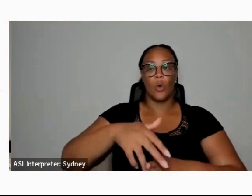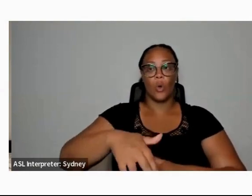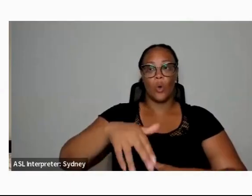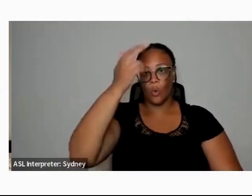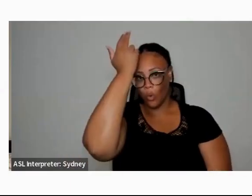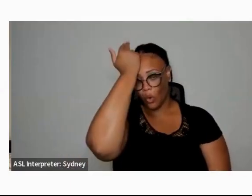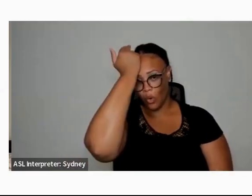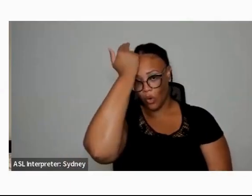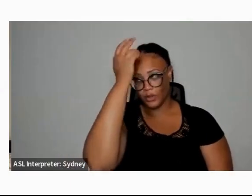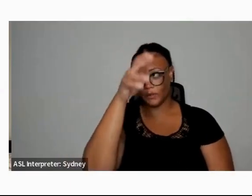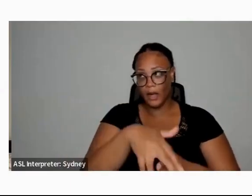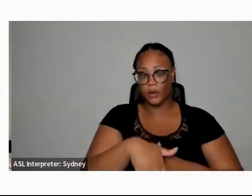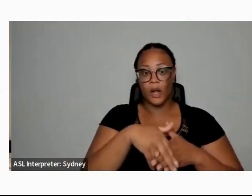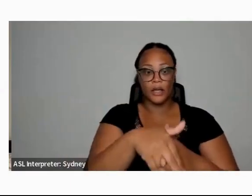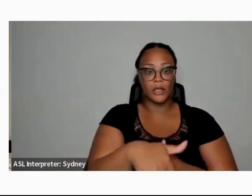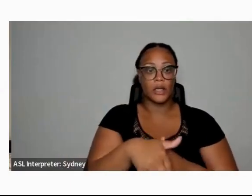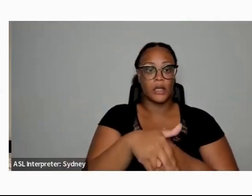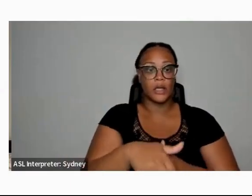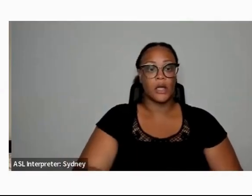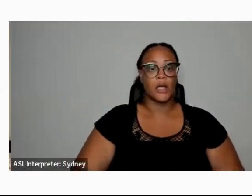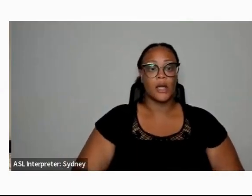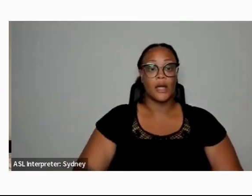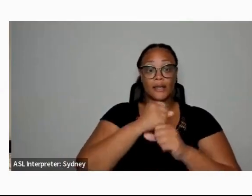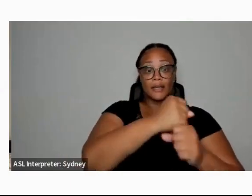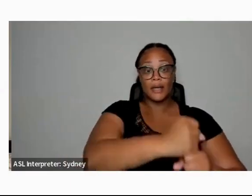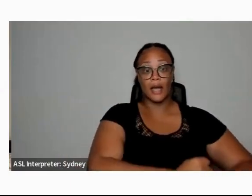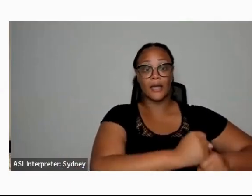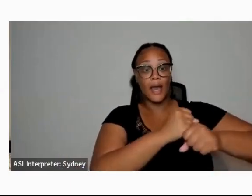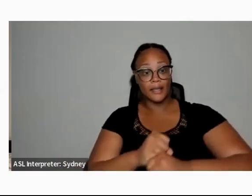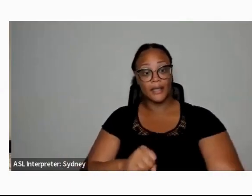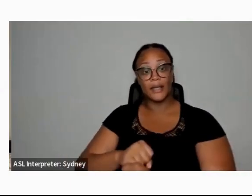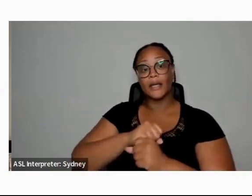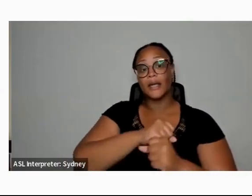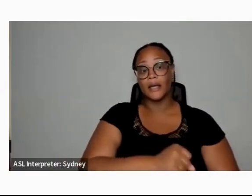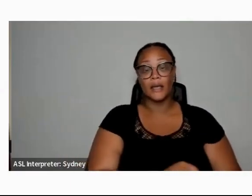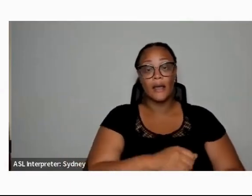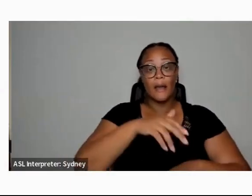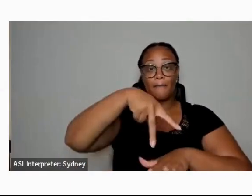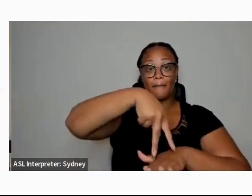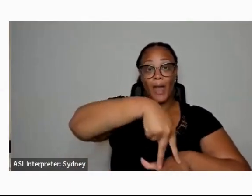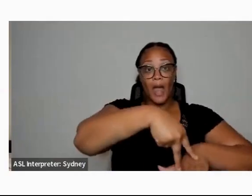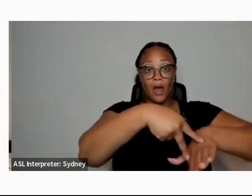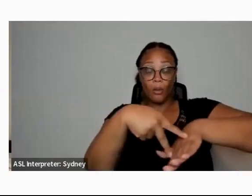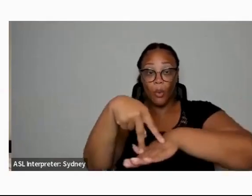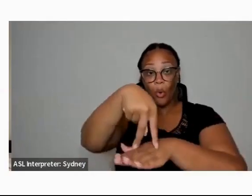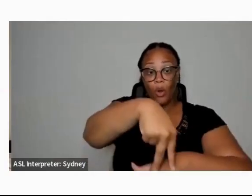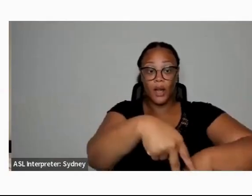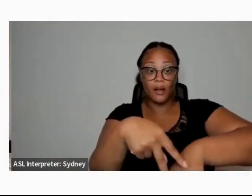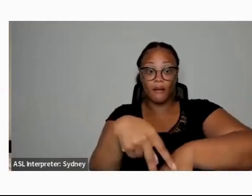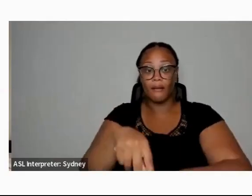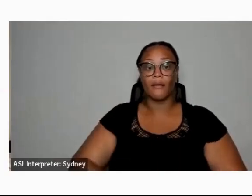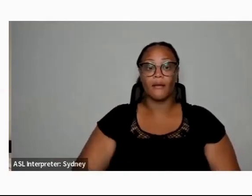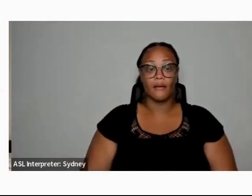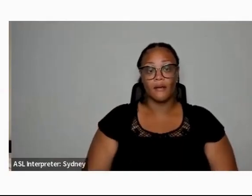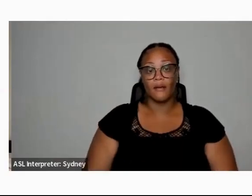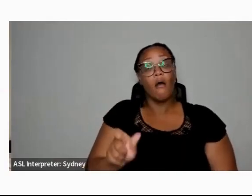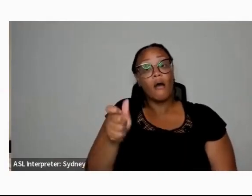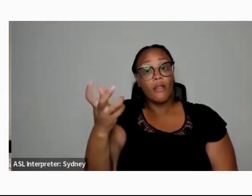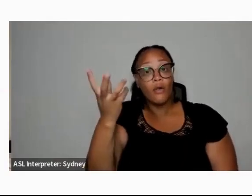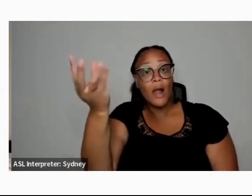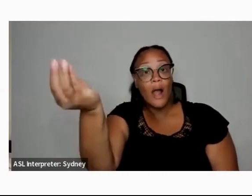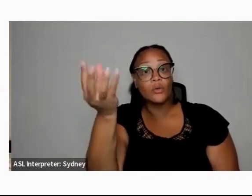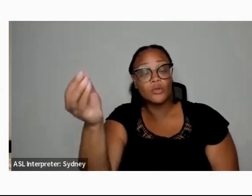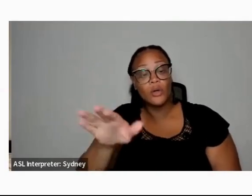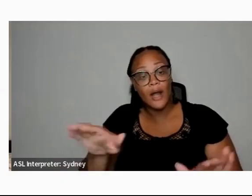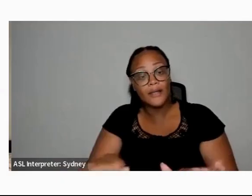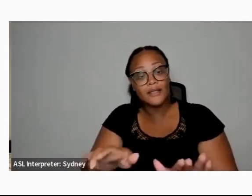canoeing, kayaking, paddleboarding, engaging in different outdoor activities like fishing or hiking,